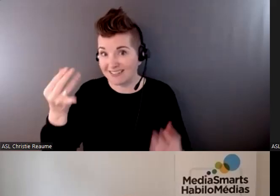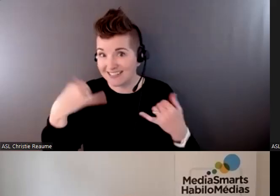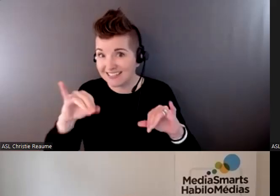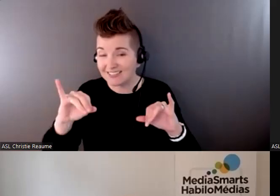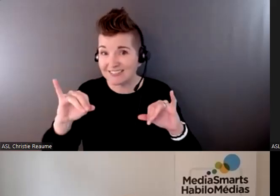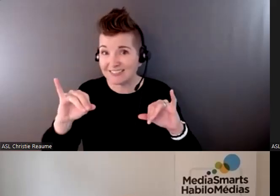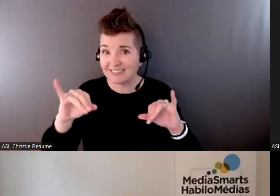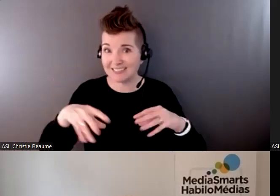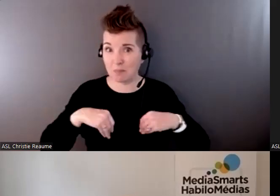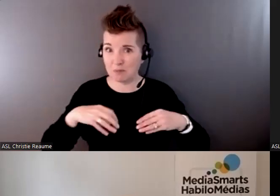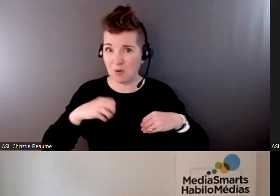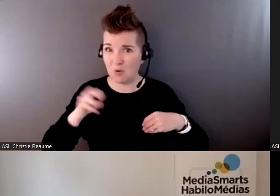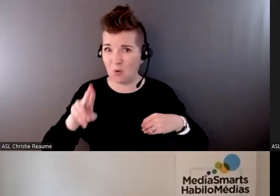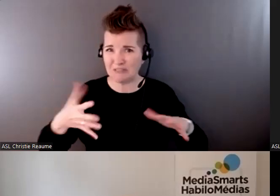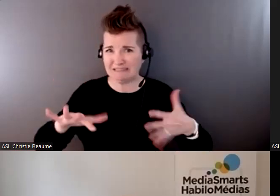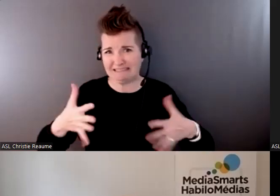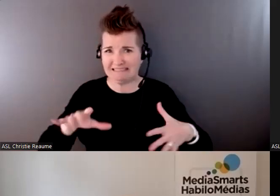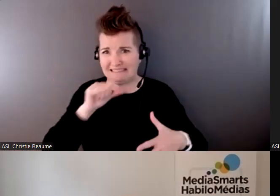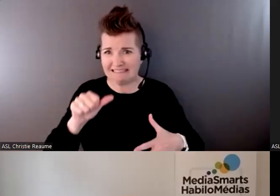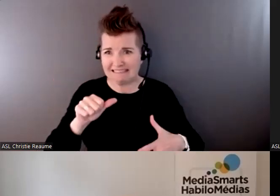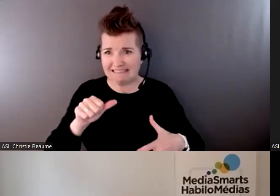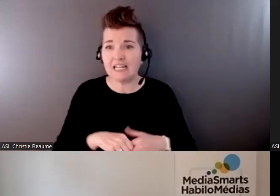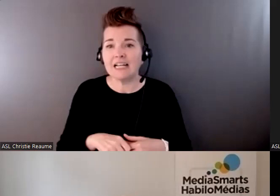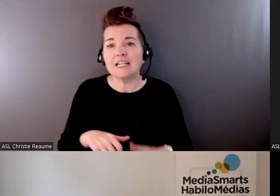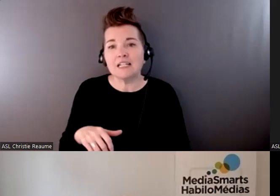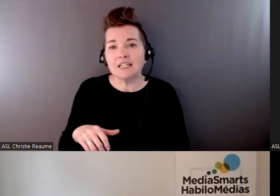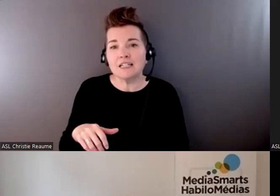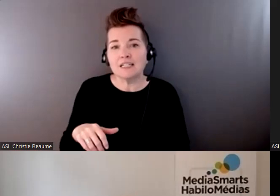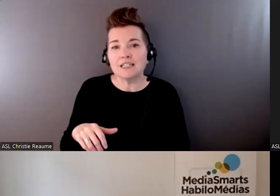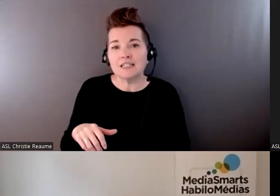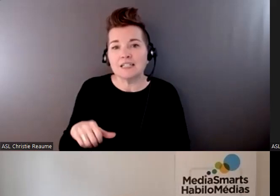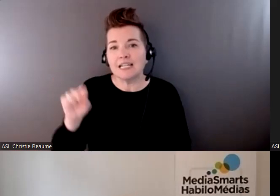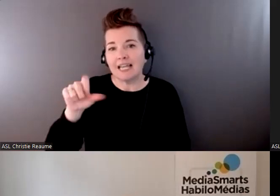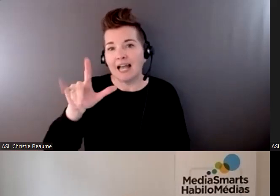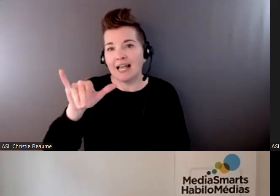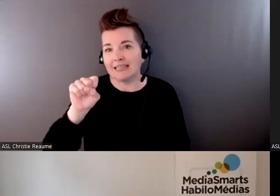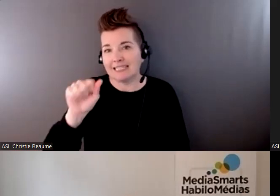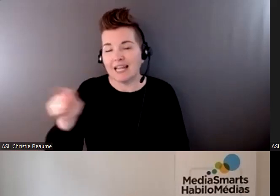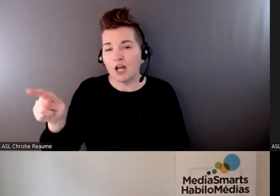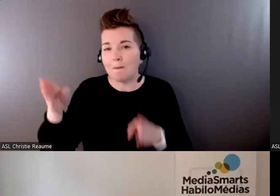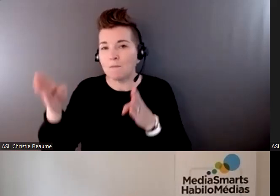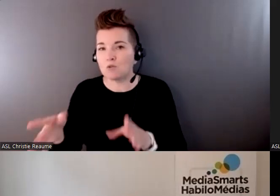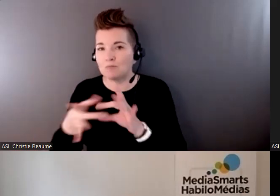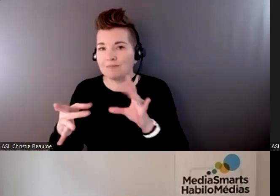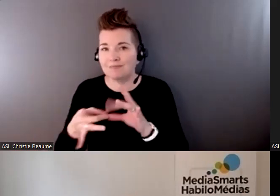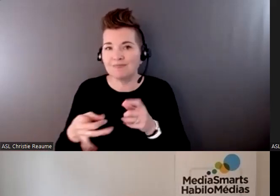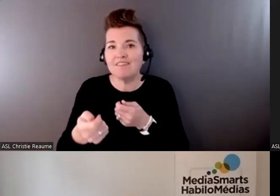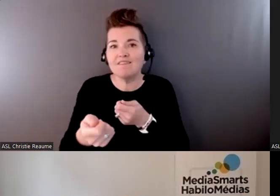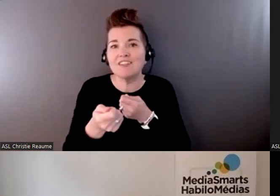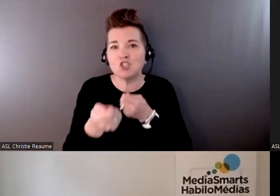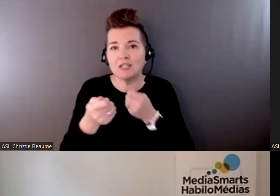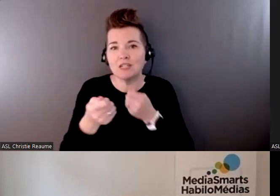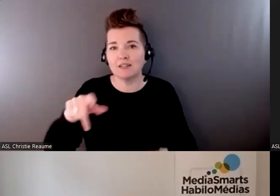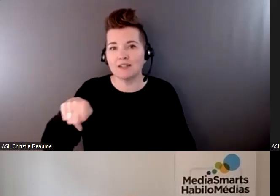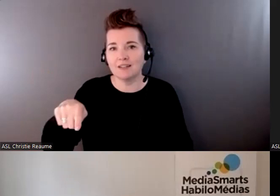yeah so the number one point of compromise is phishing emails so I think it was mentioned earlier and I touched on it very briefly